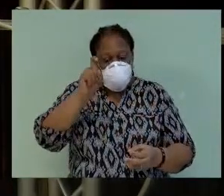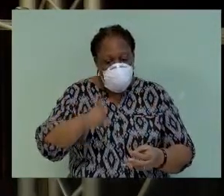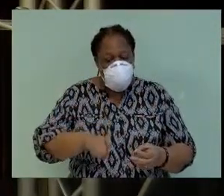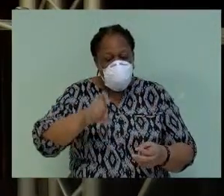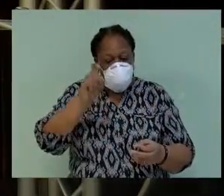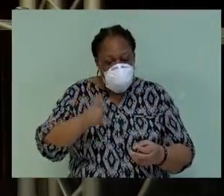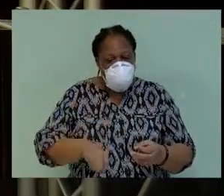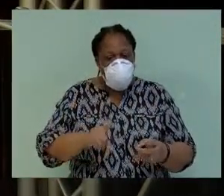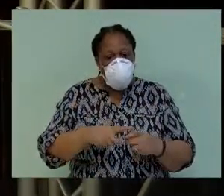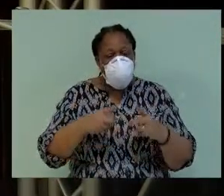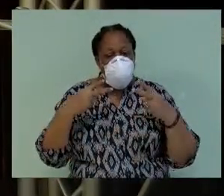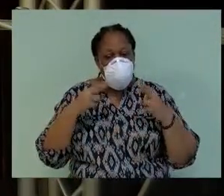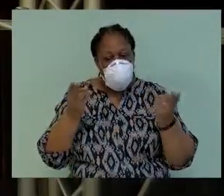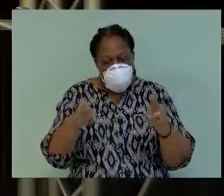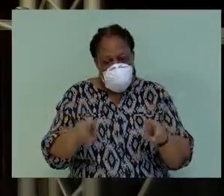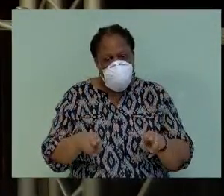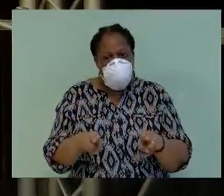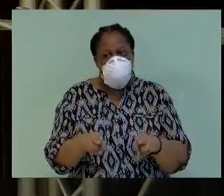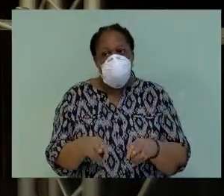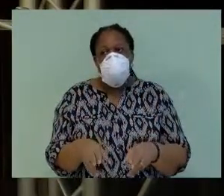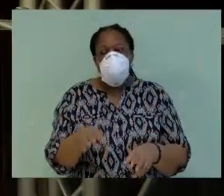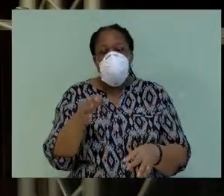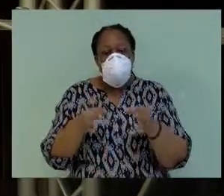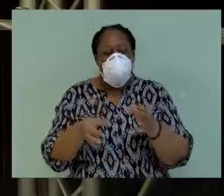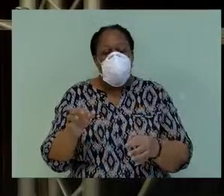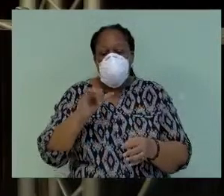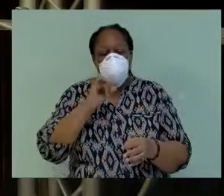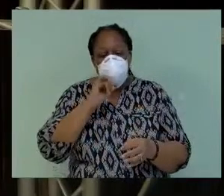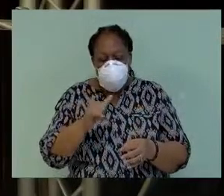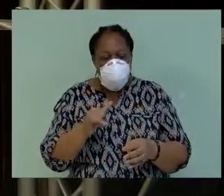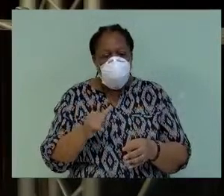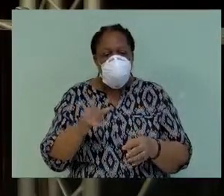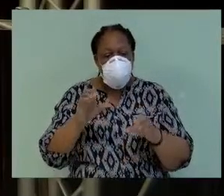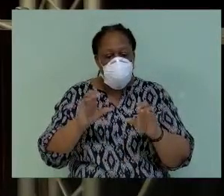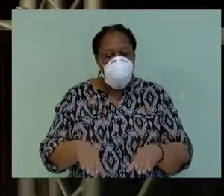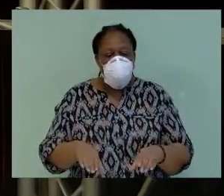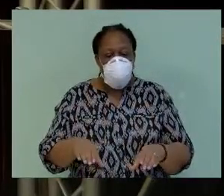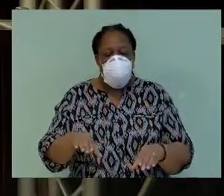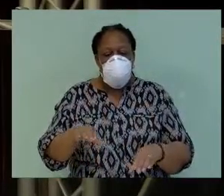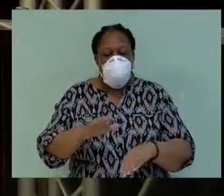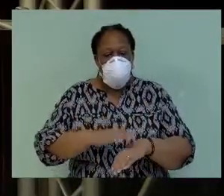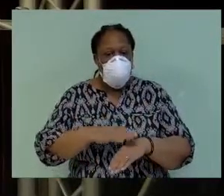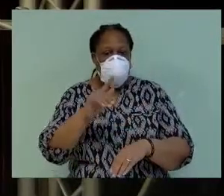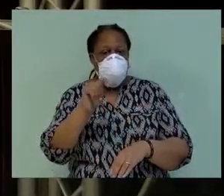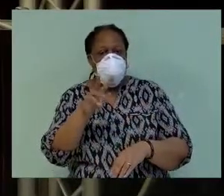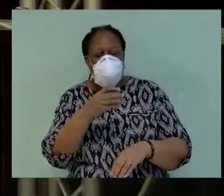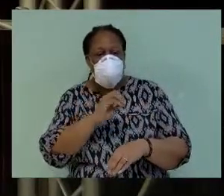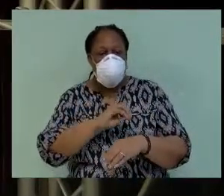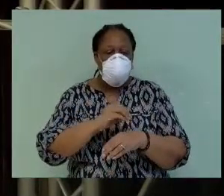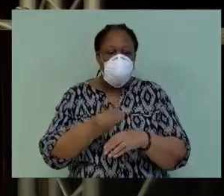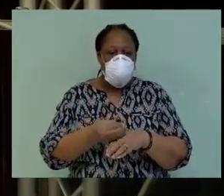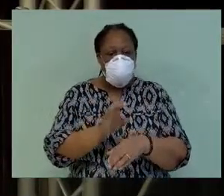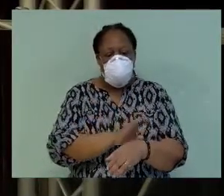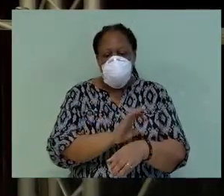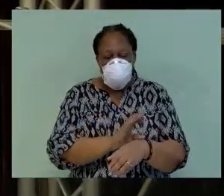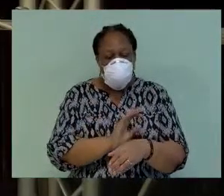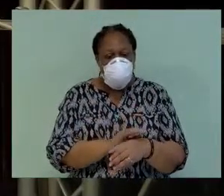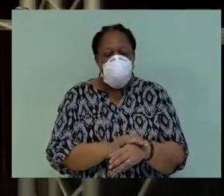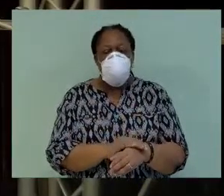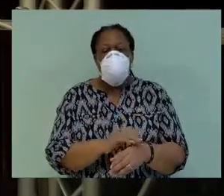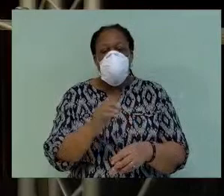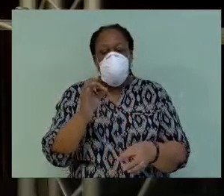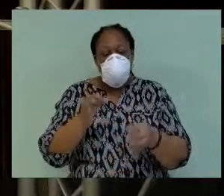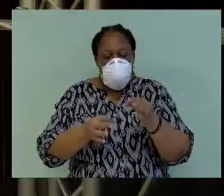for same, and it is not possible to conduct a remote hearing. Where a judge deems it fit for hearing